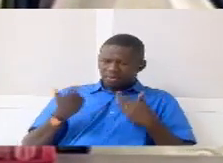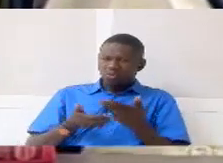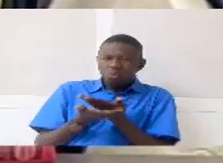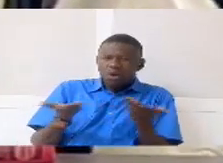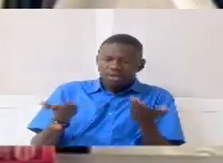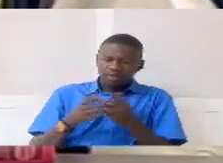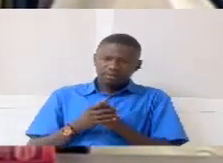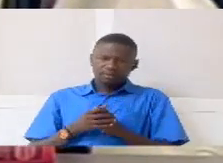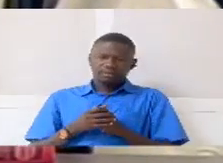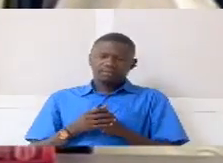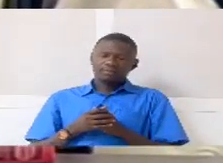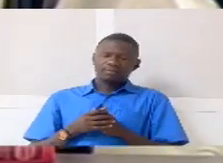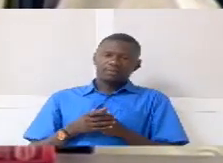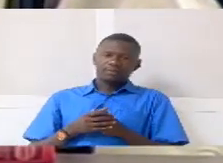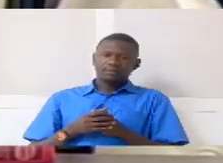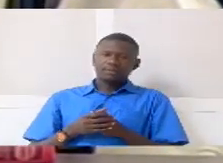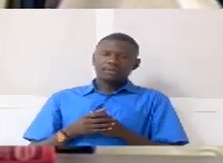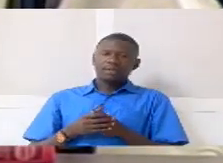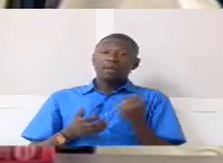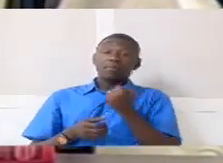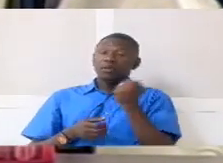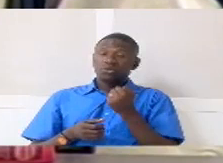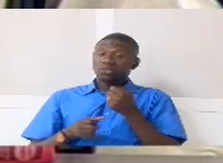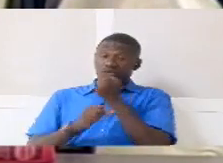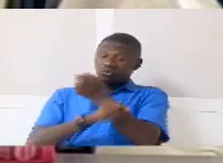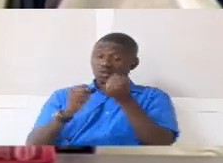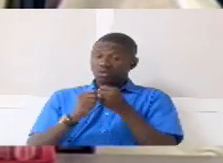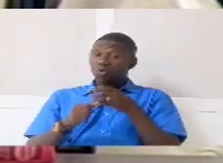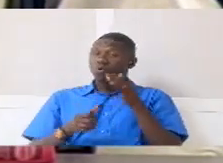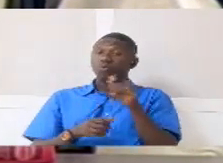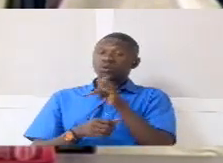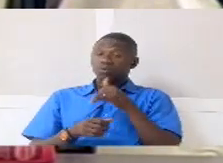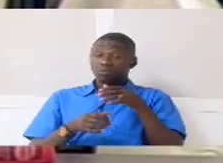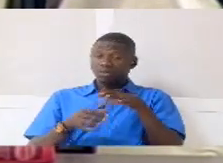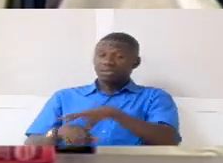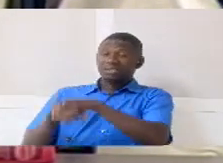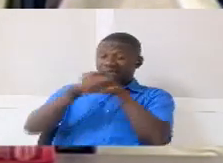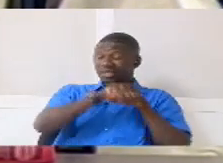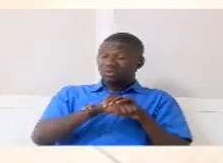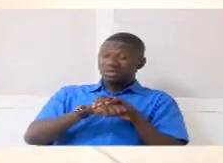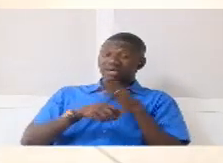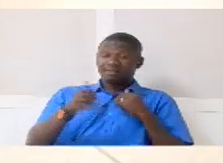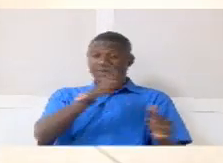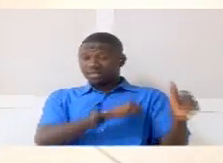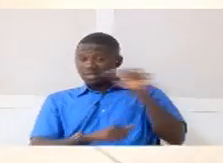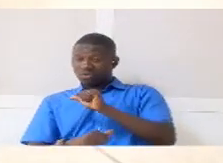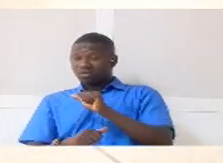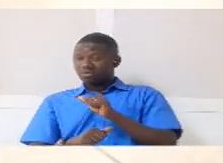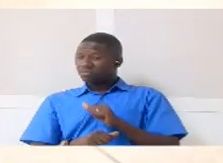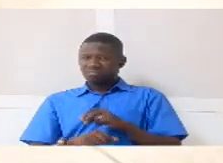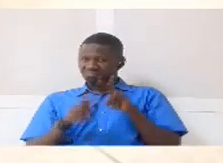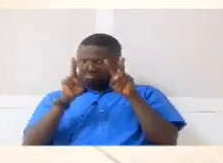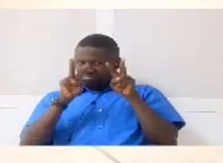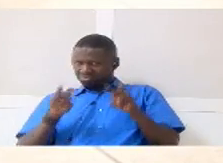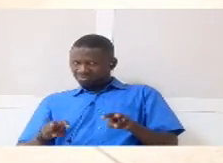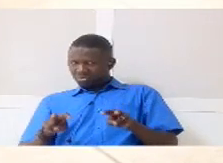the condition in which he was talking out was not the same that he was returning. What was it that